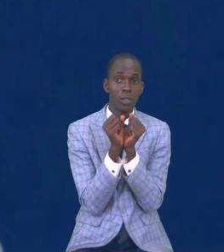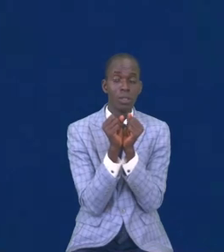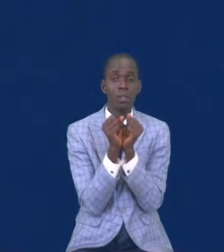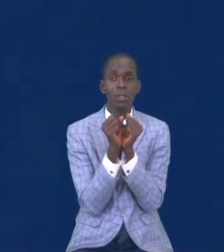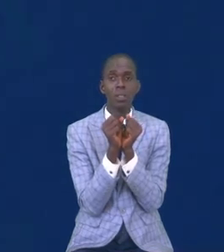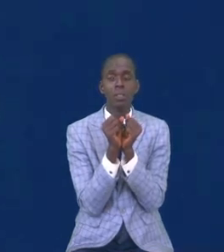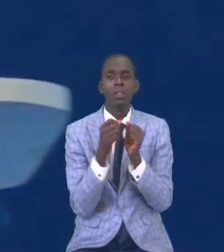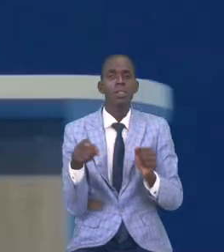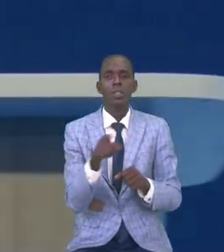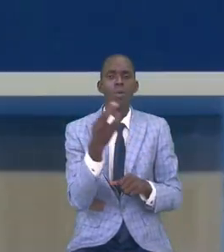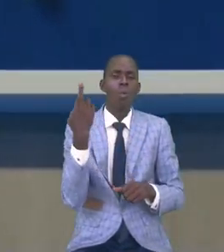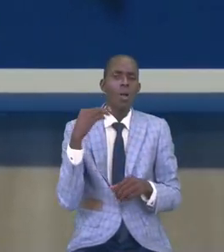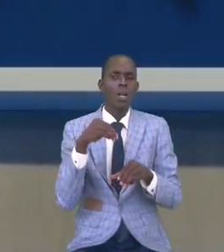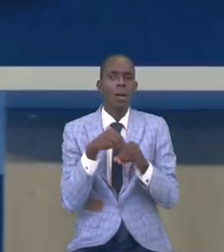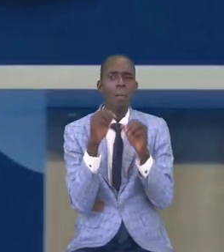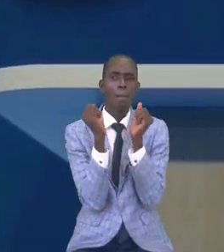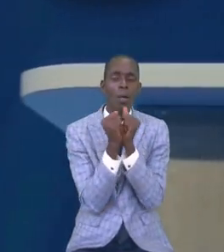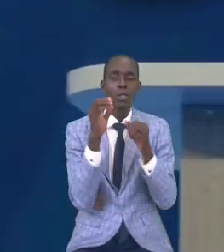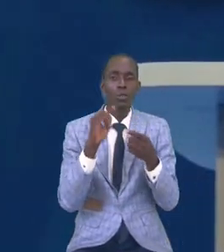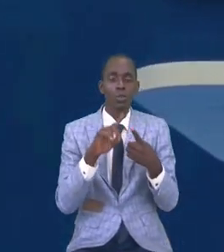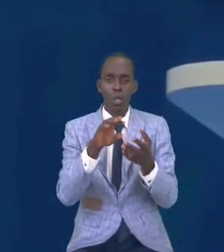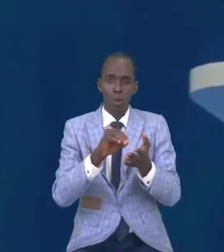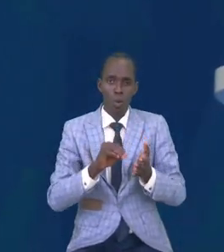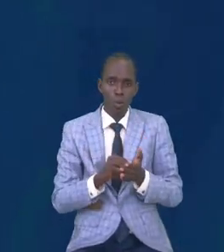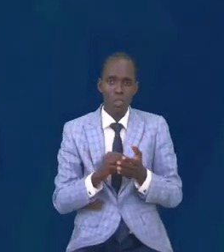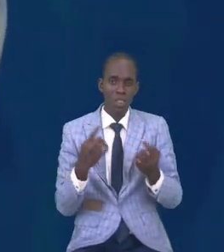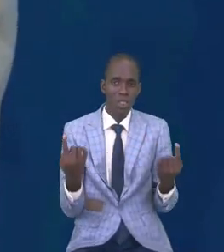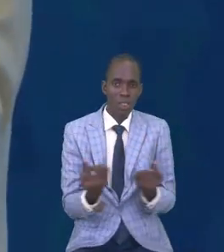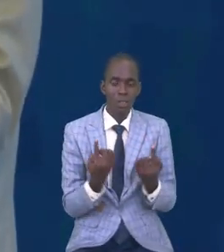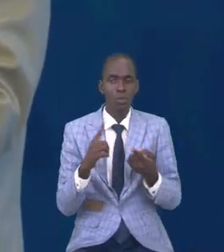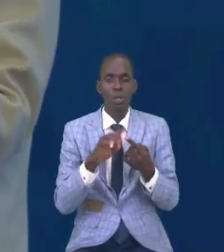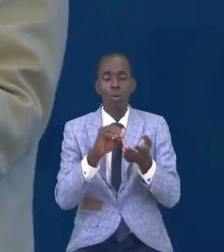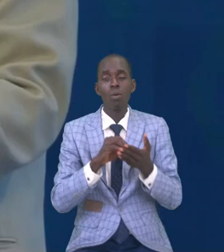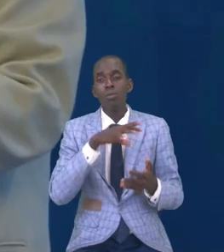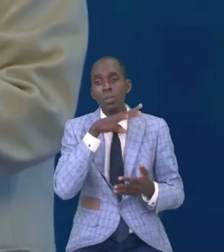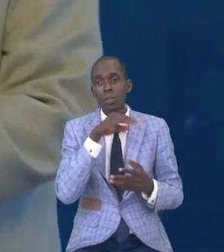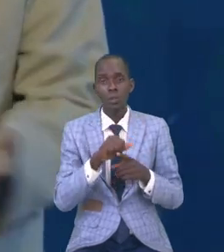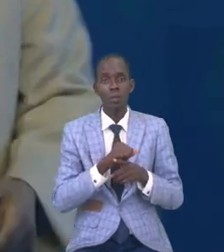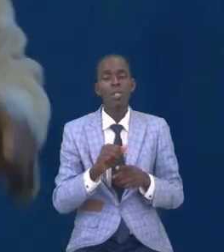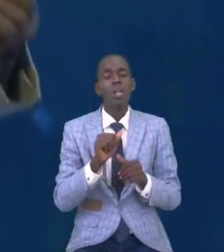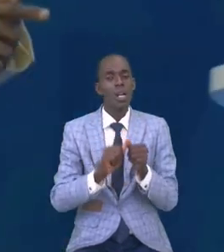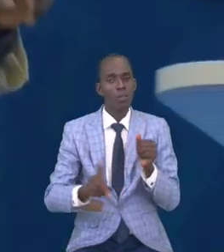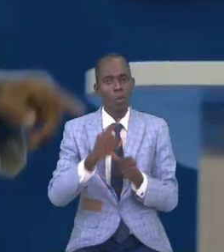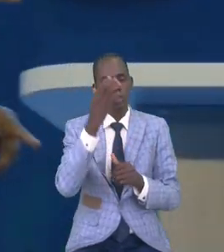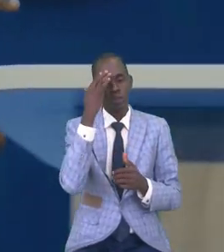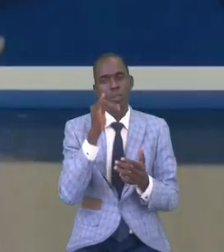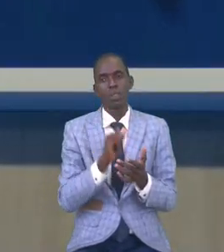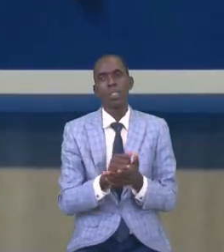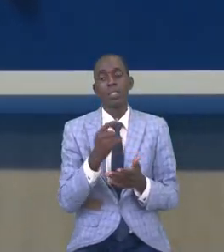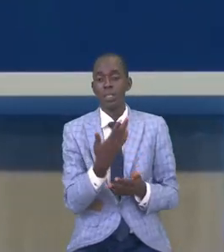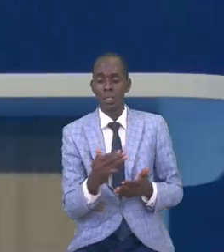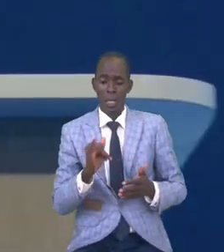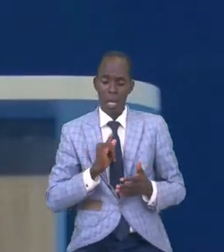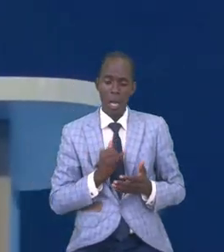in bondage to their own sin, to their own transgression. Everybody knew that. The things I wanted to